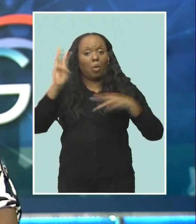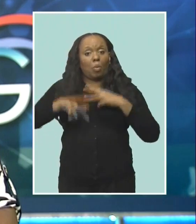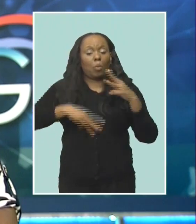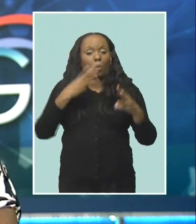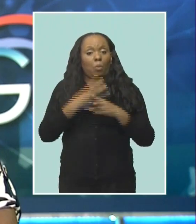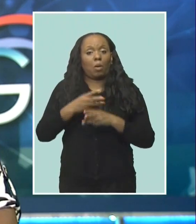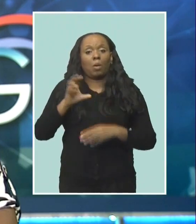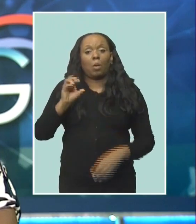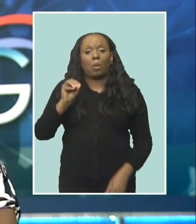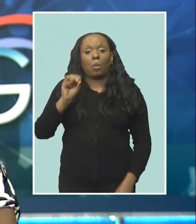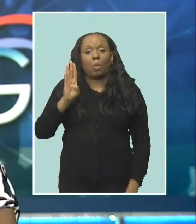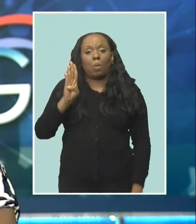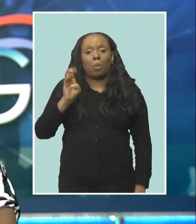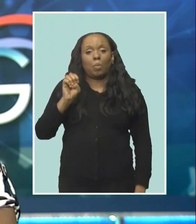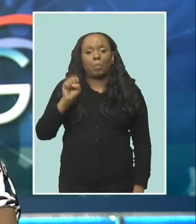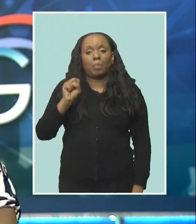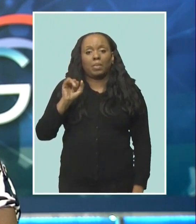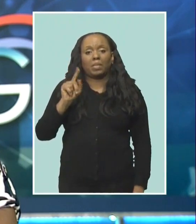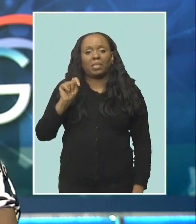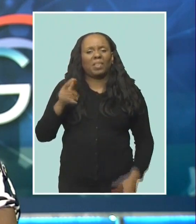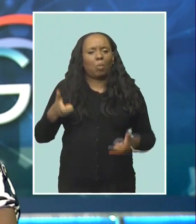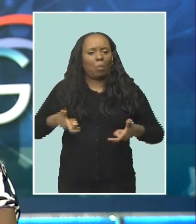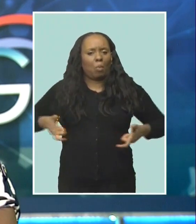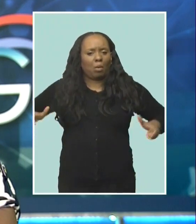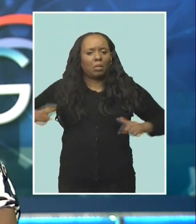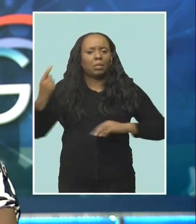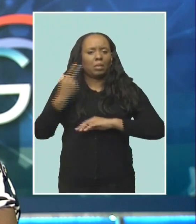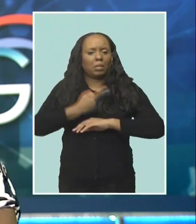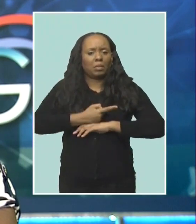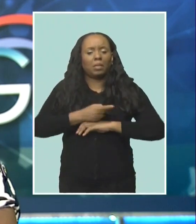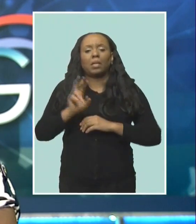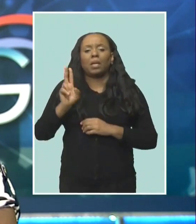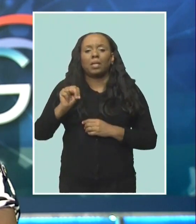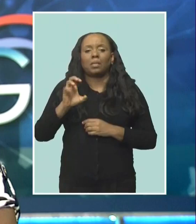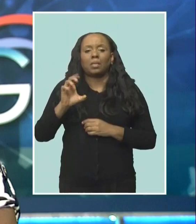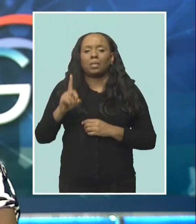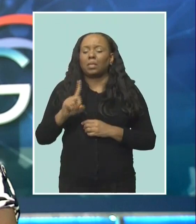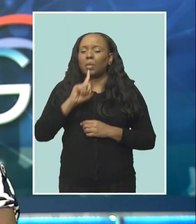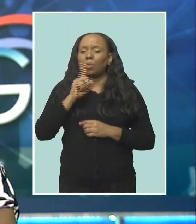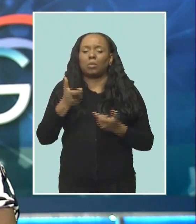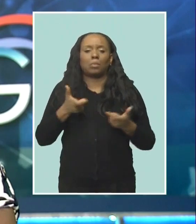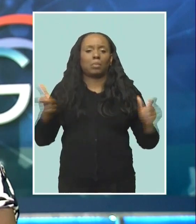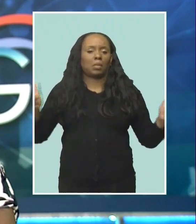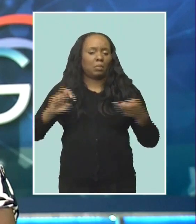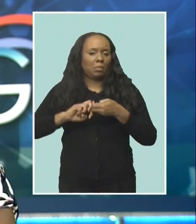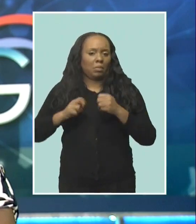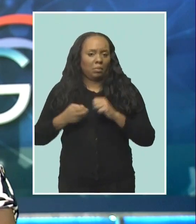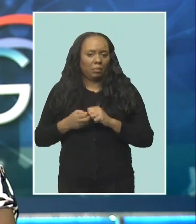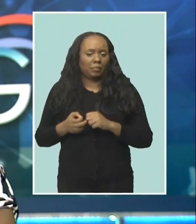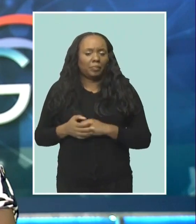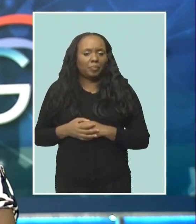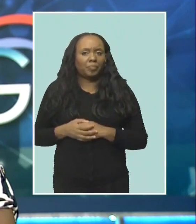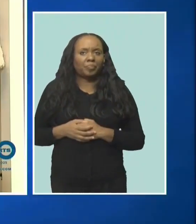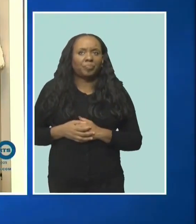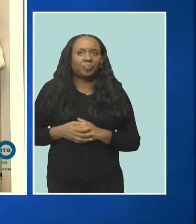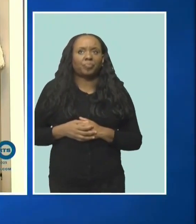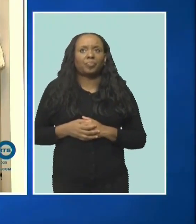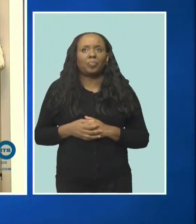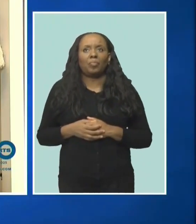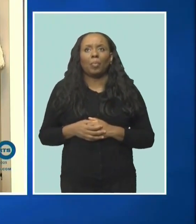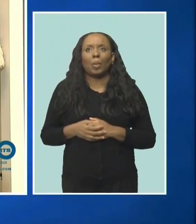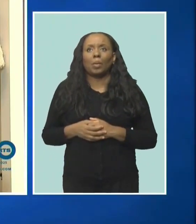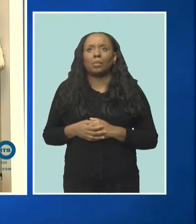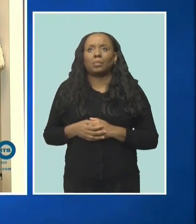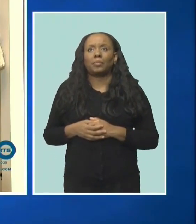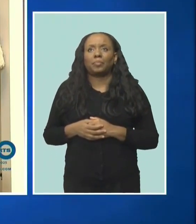NCDs remain a serious problem. She was a guest on our TV8's Morning Barbados. We still